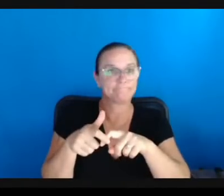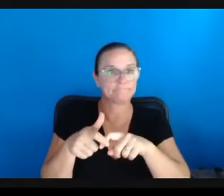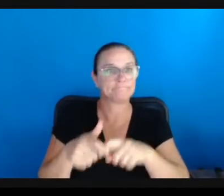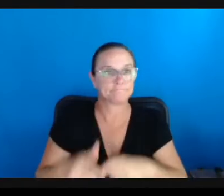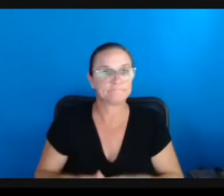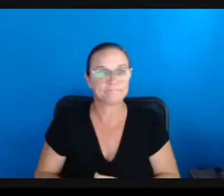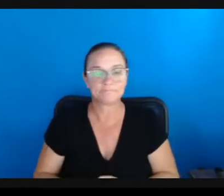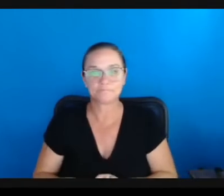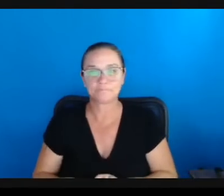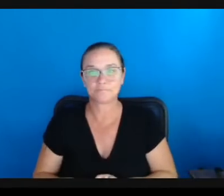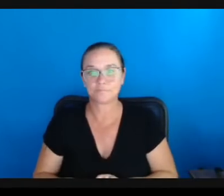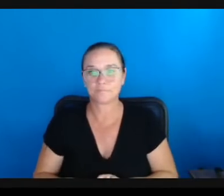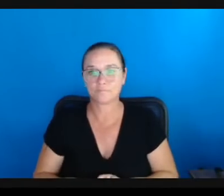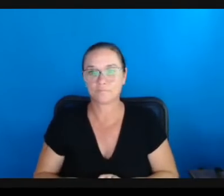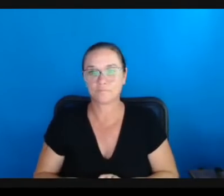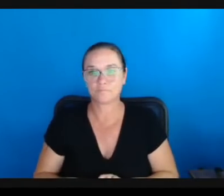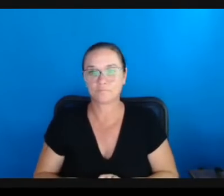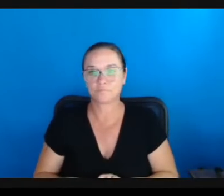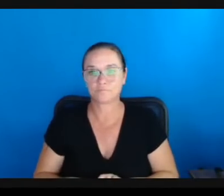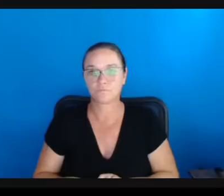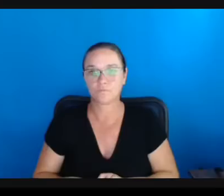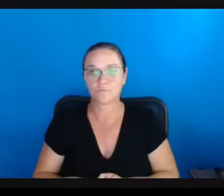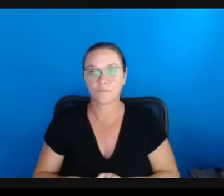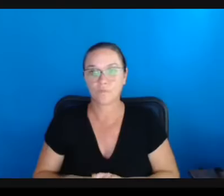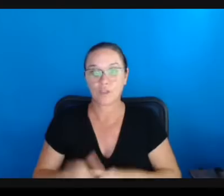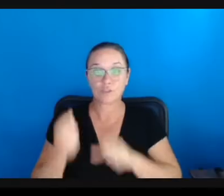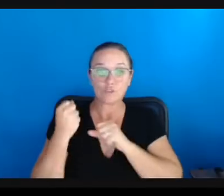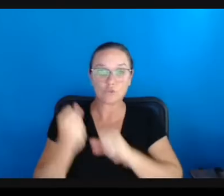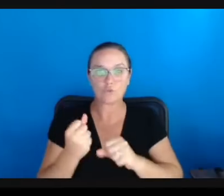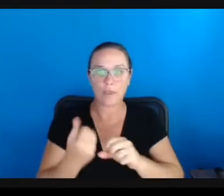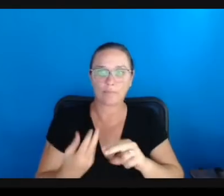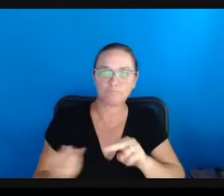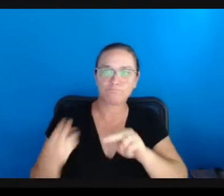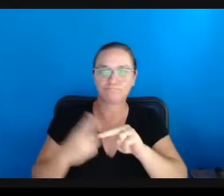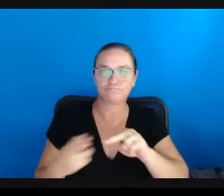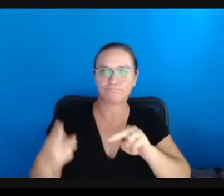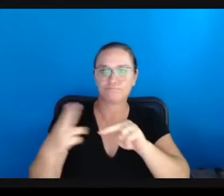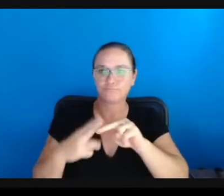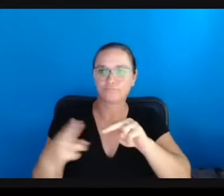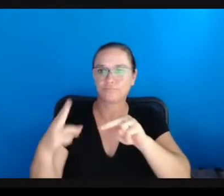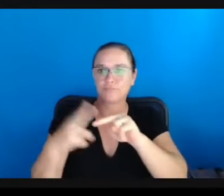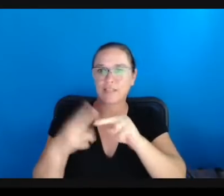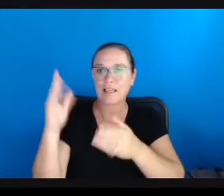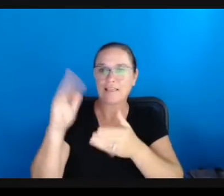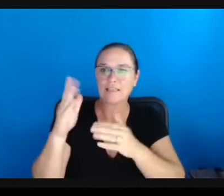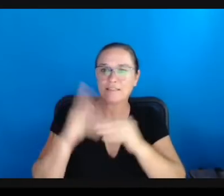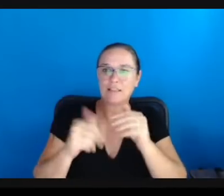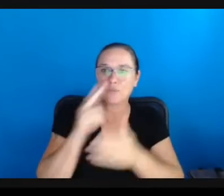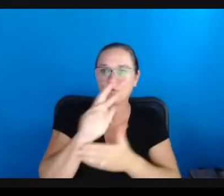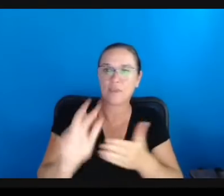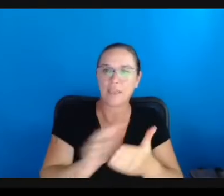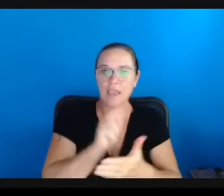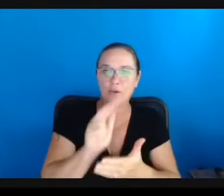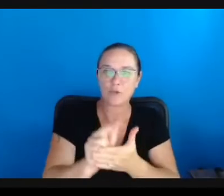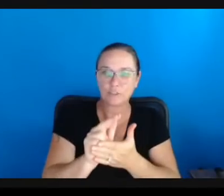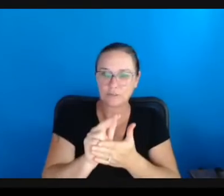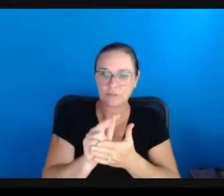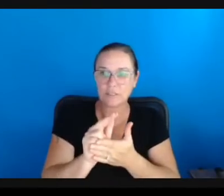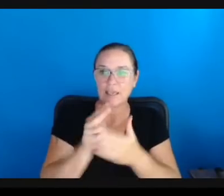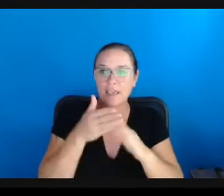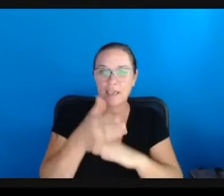So they increase in intensity less than 3 hours before the sustained fountaining begins.